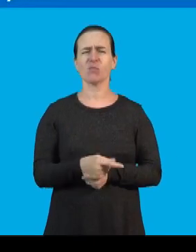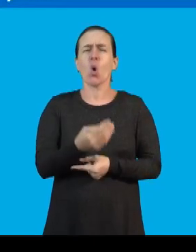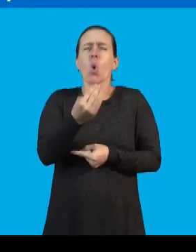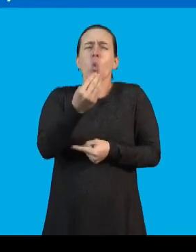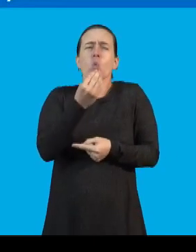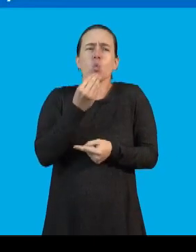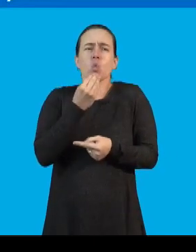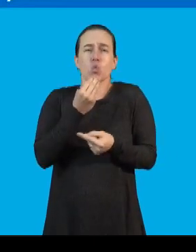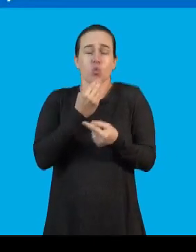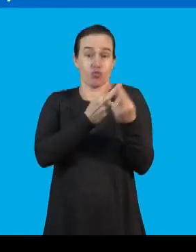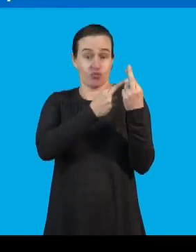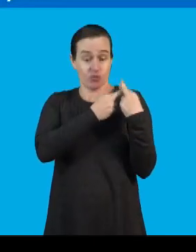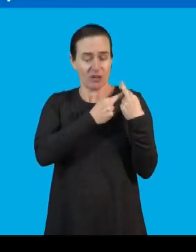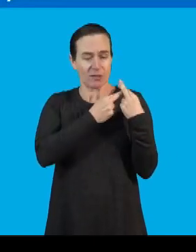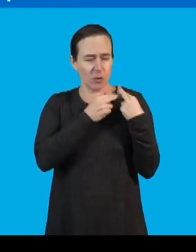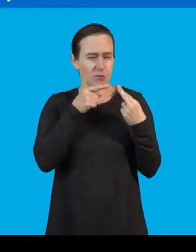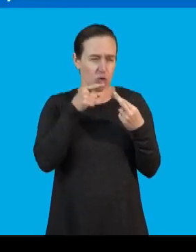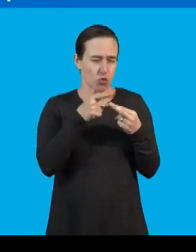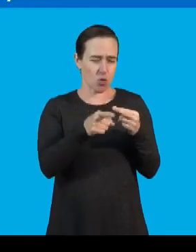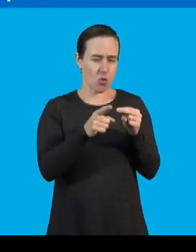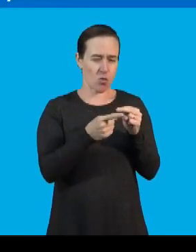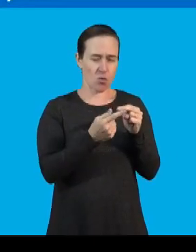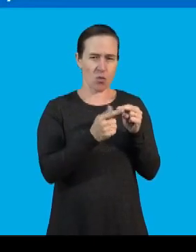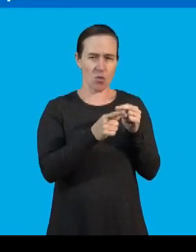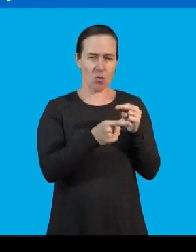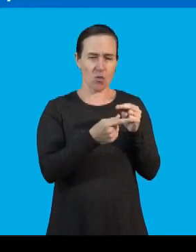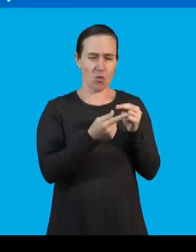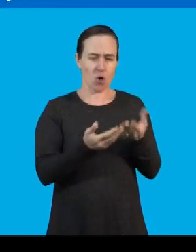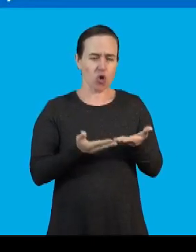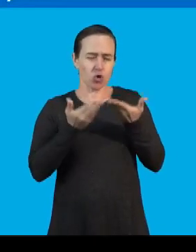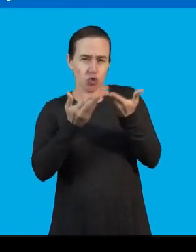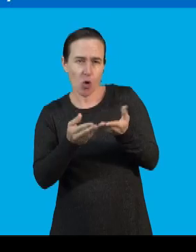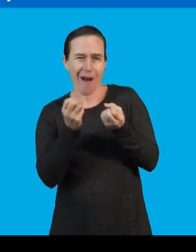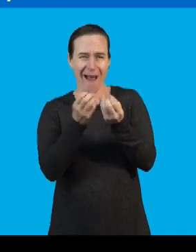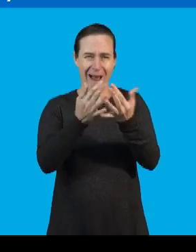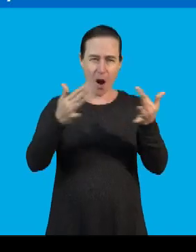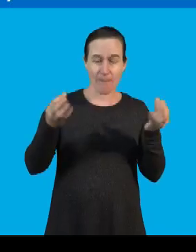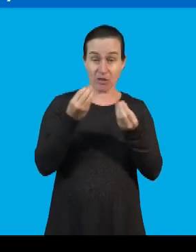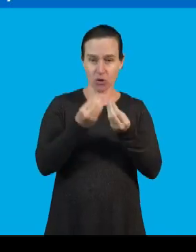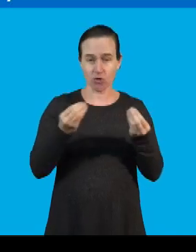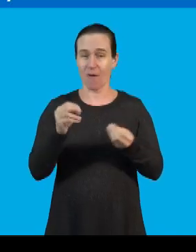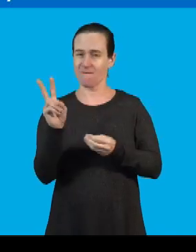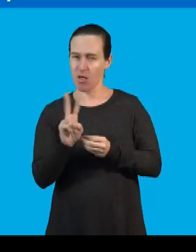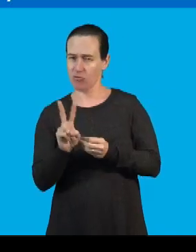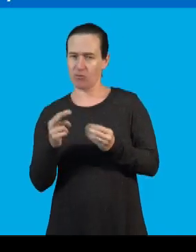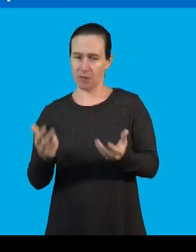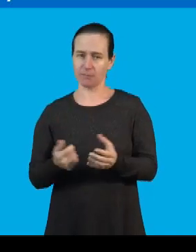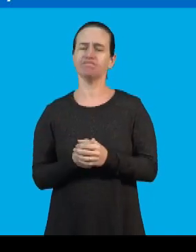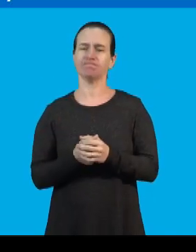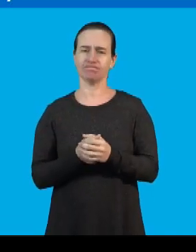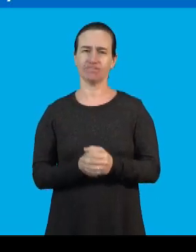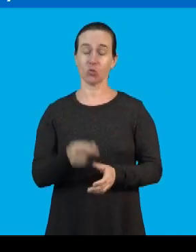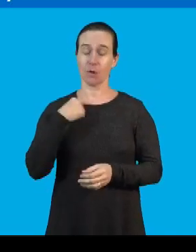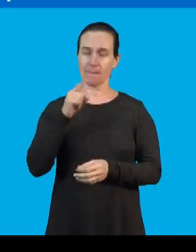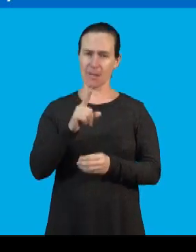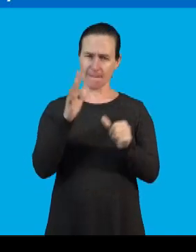Refer to paragraph 1. Who is responsible for giving the numbers of orphaned or